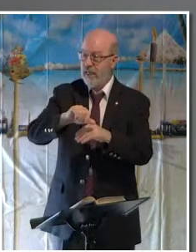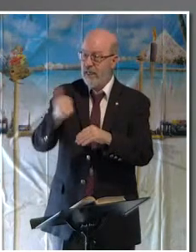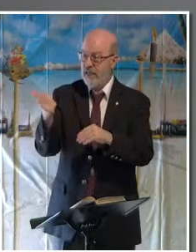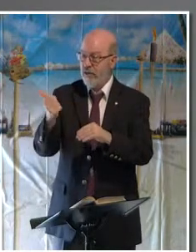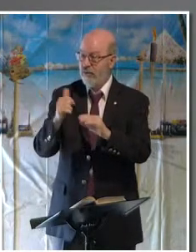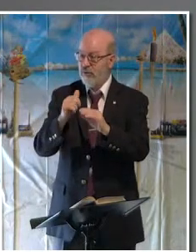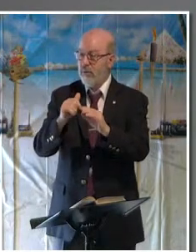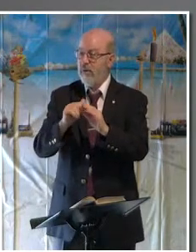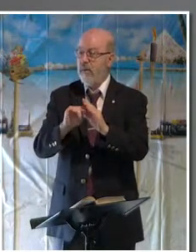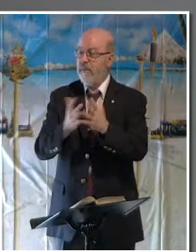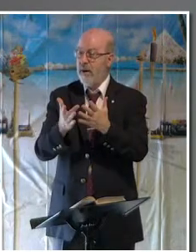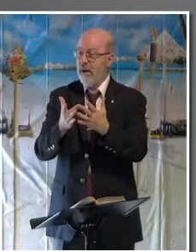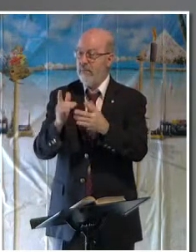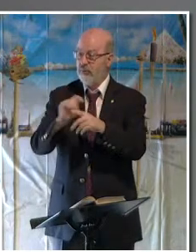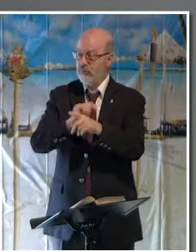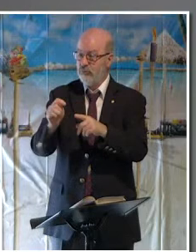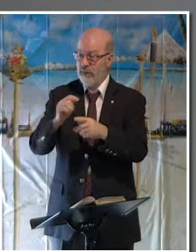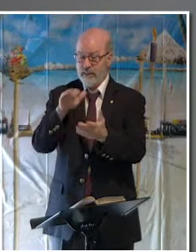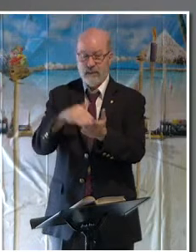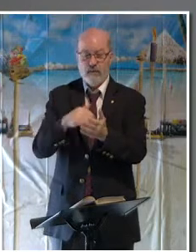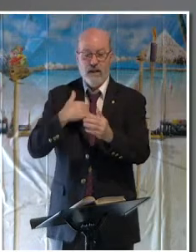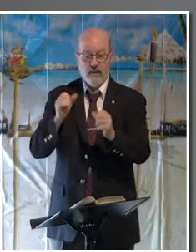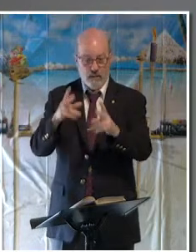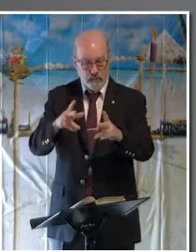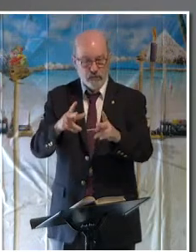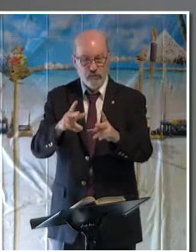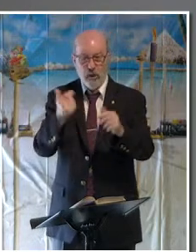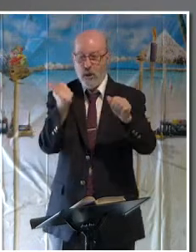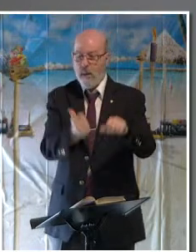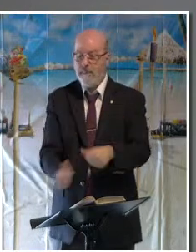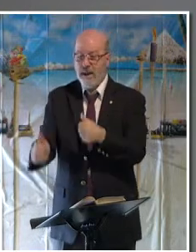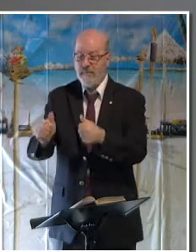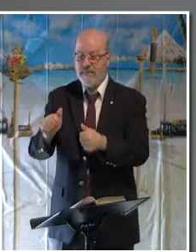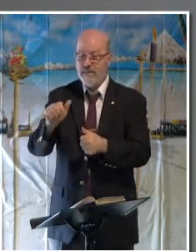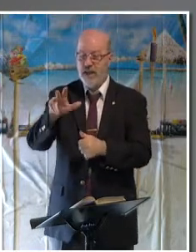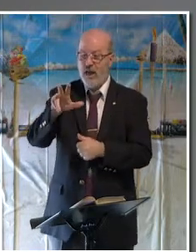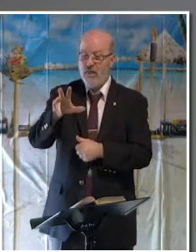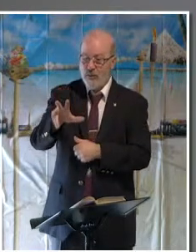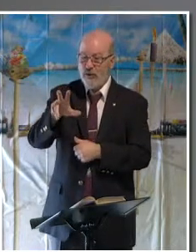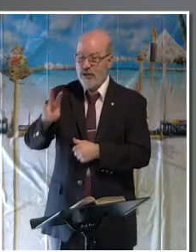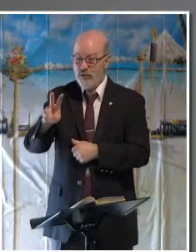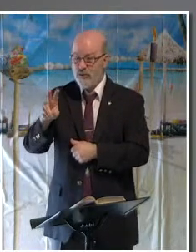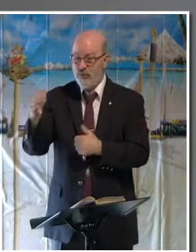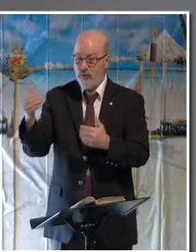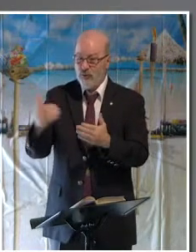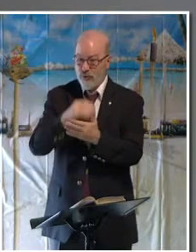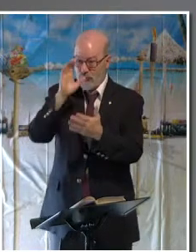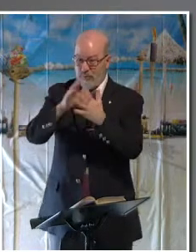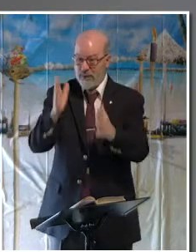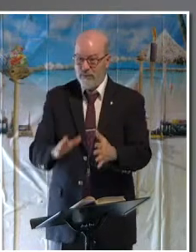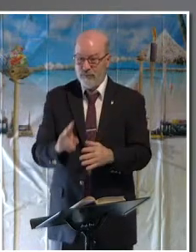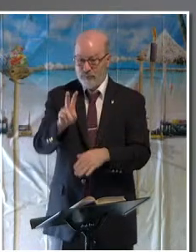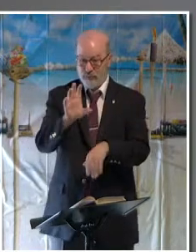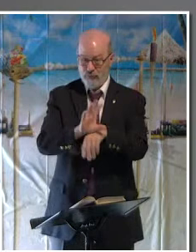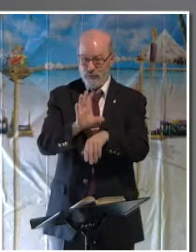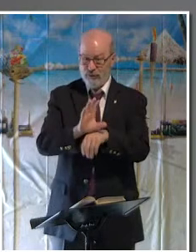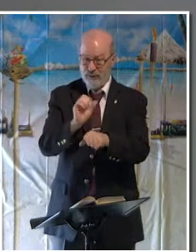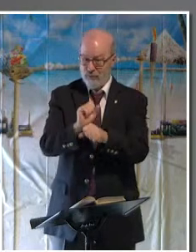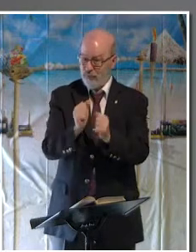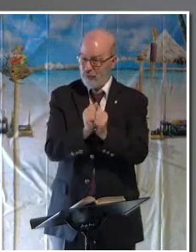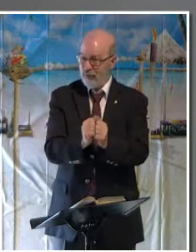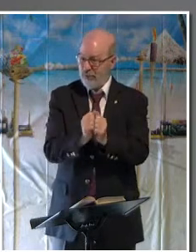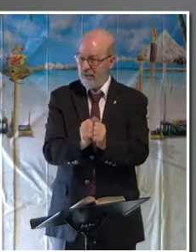Baptist Bible Training Center, we had the opportunity to baptize 32 new converts from two of the churches that we work